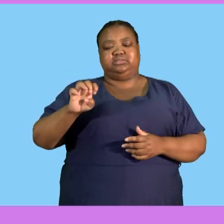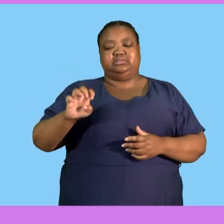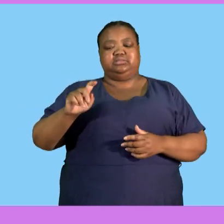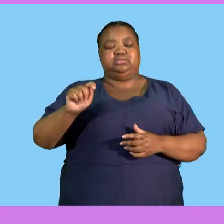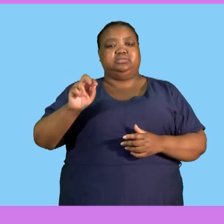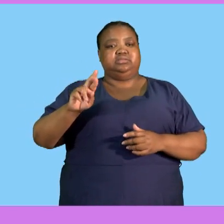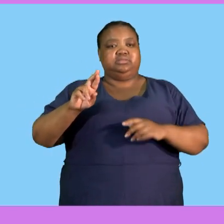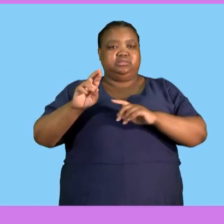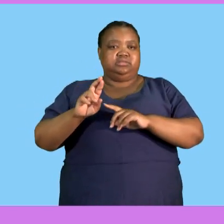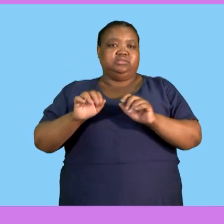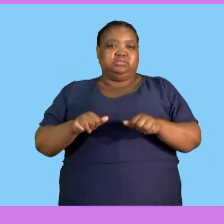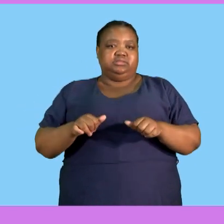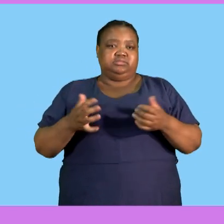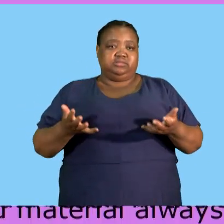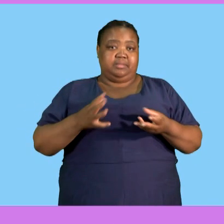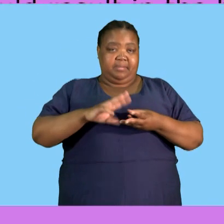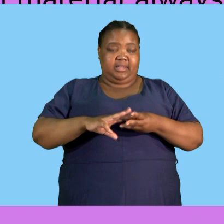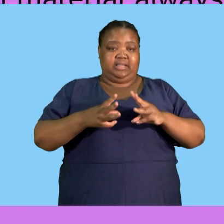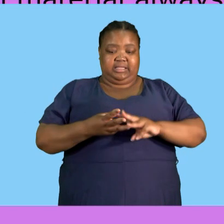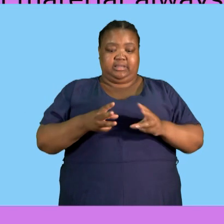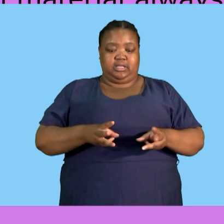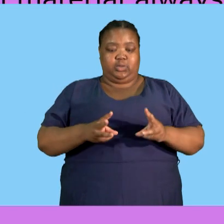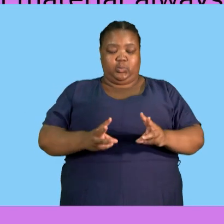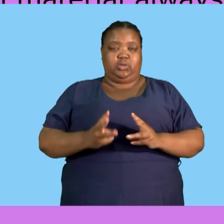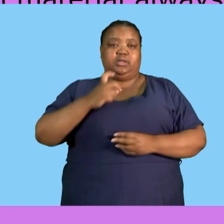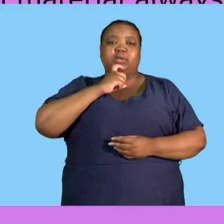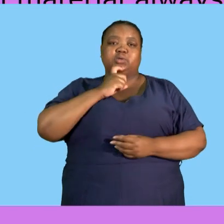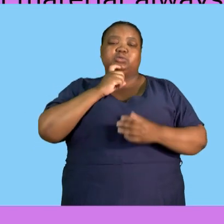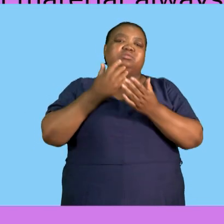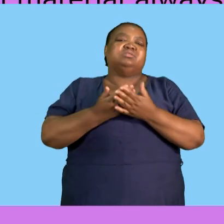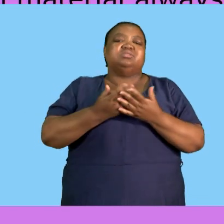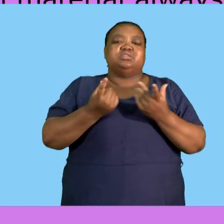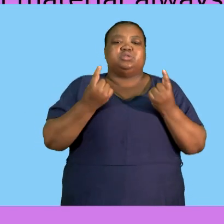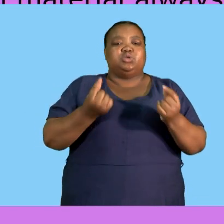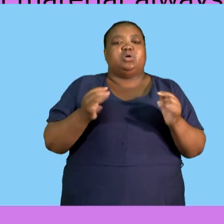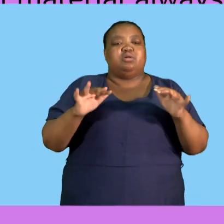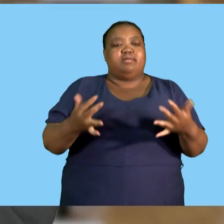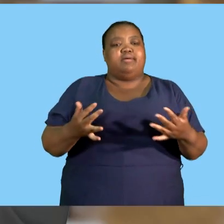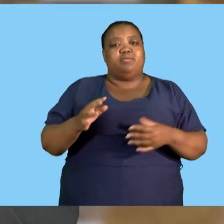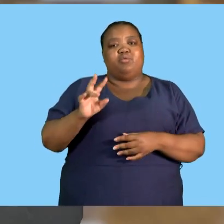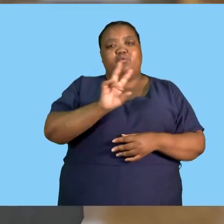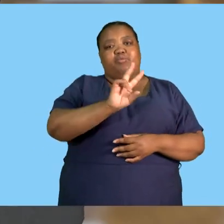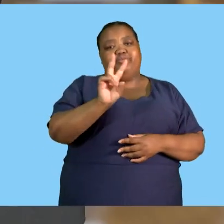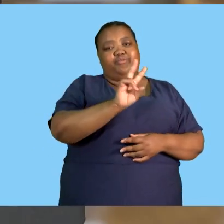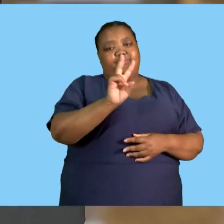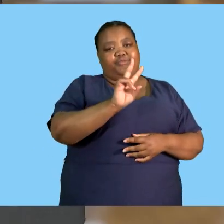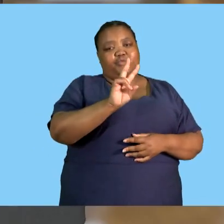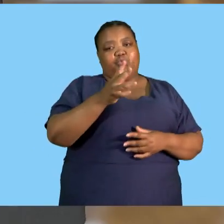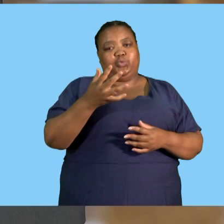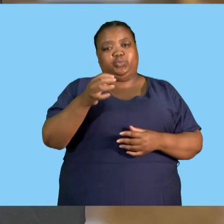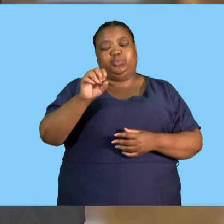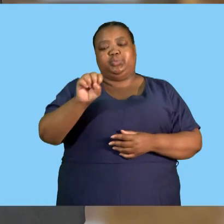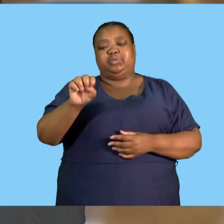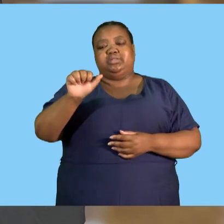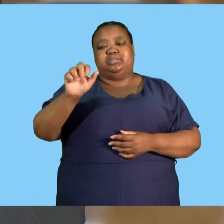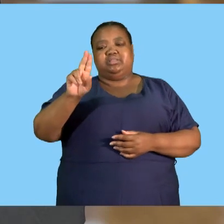method. But we also, on the other hand, can use the mathematical method, okay? So how will we do this? Using the